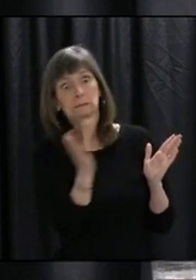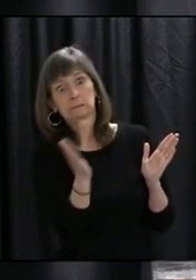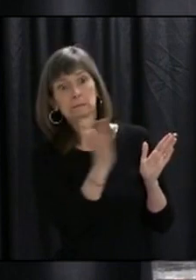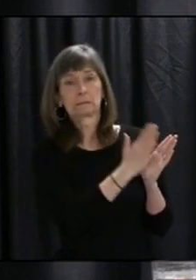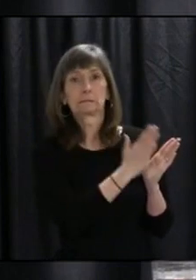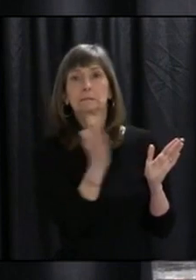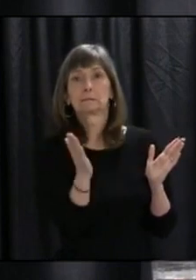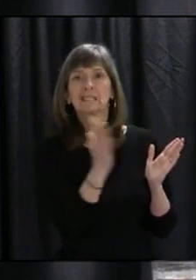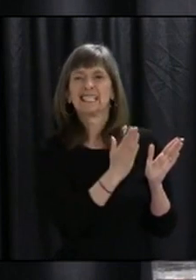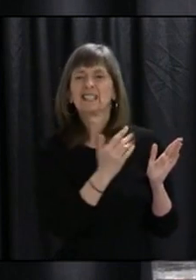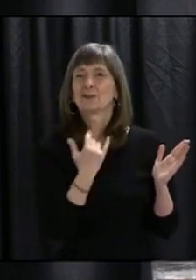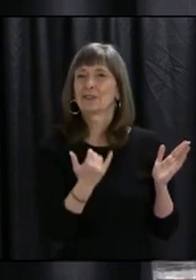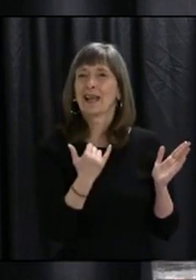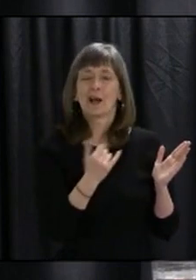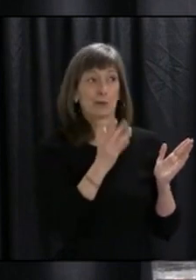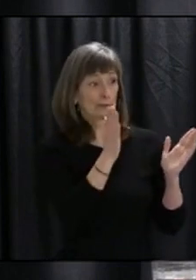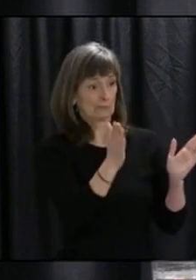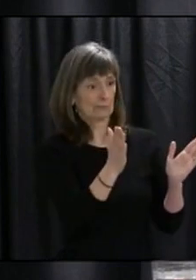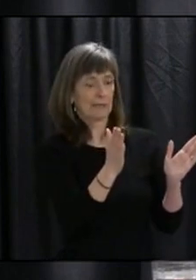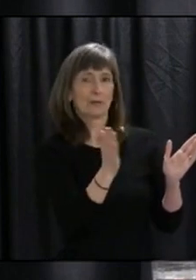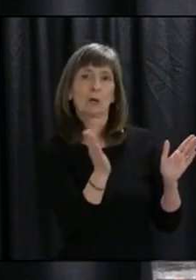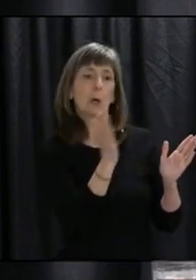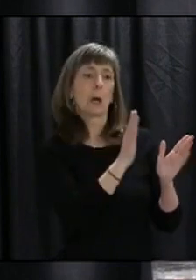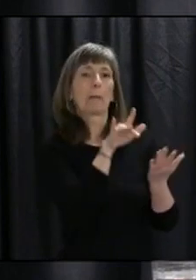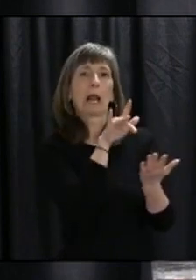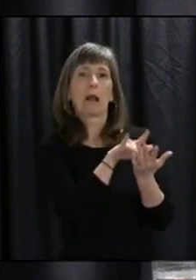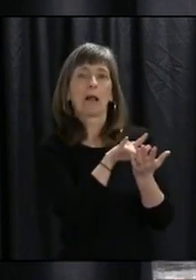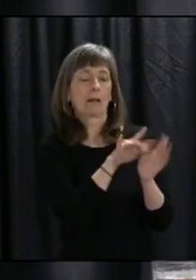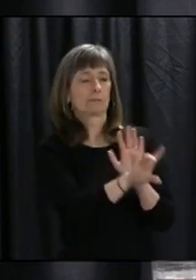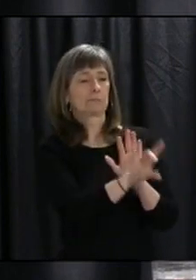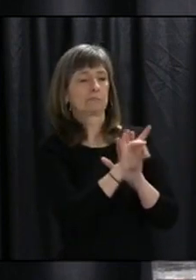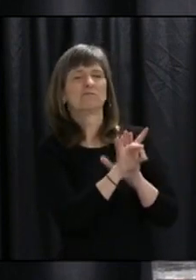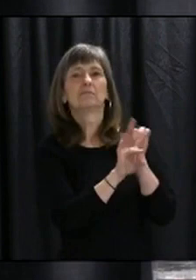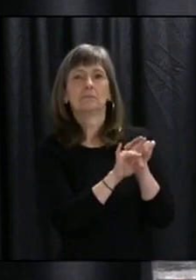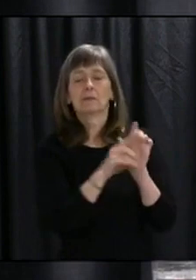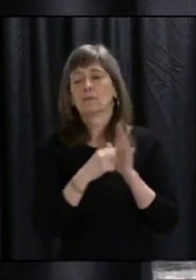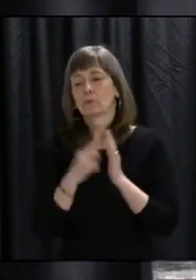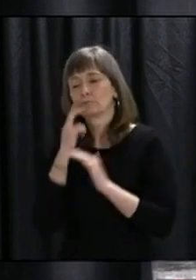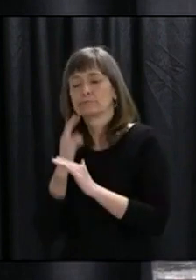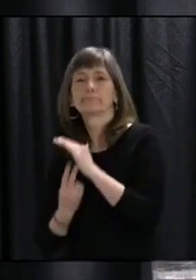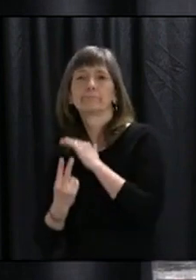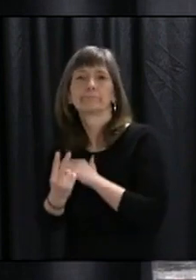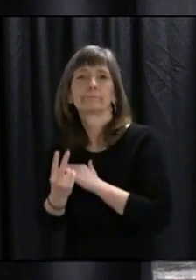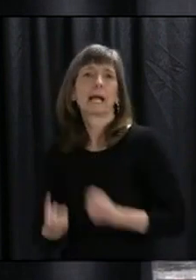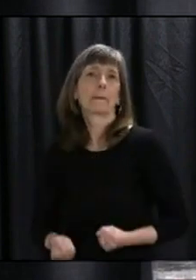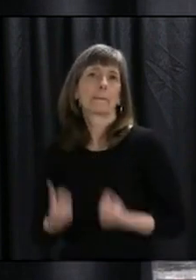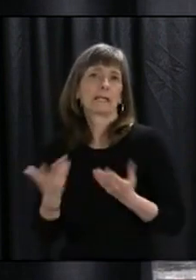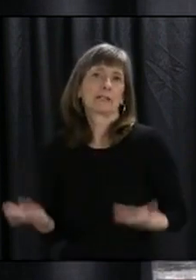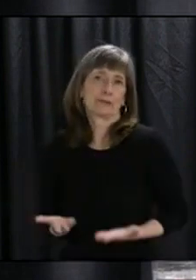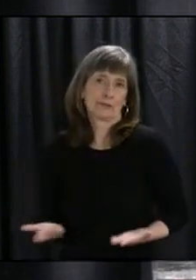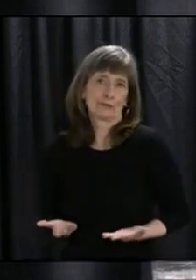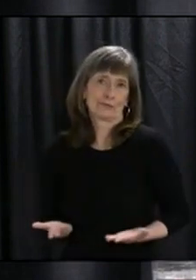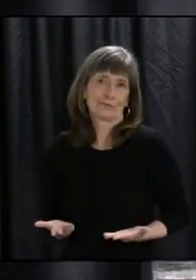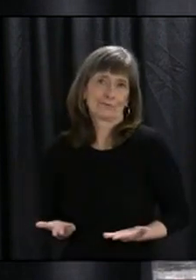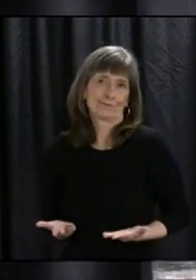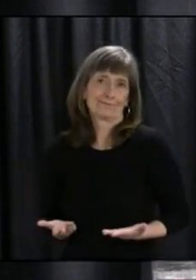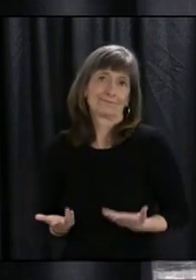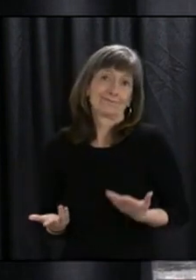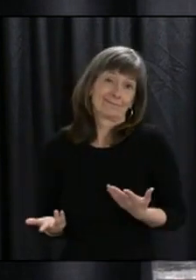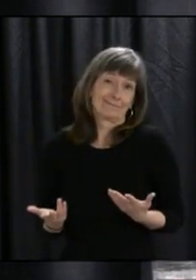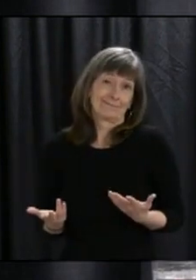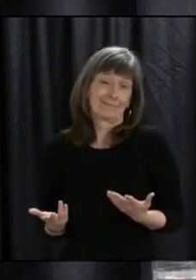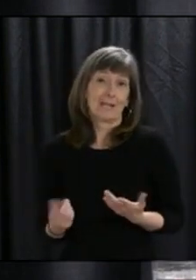we are using that as a guideline for some of our modeling, but it doesn't really work the other way